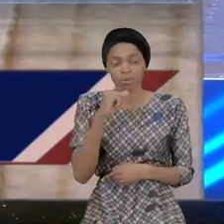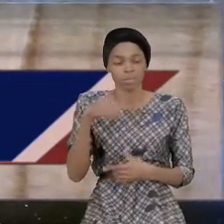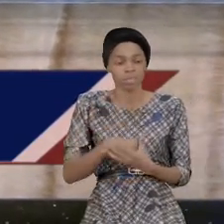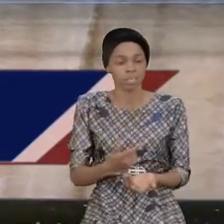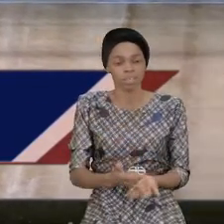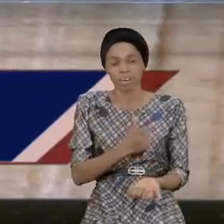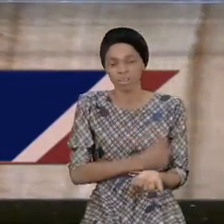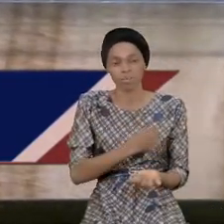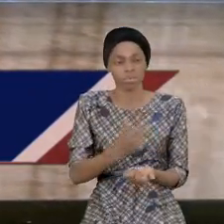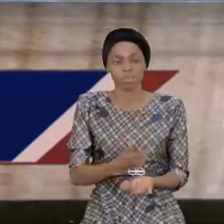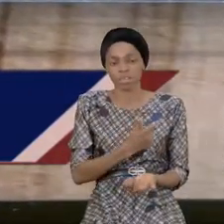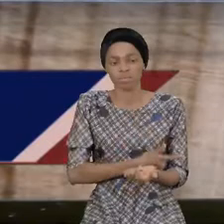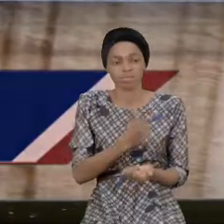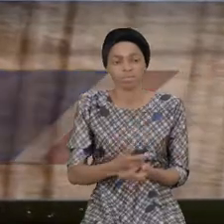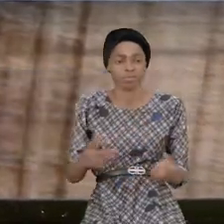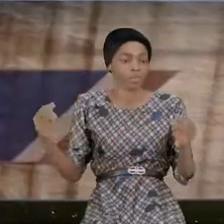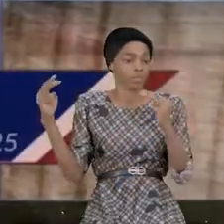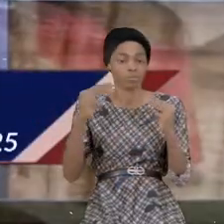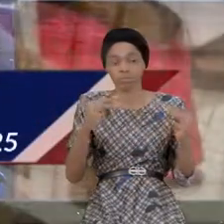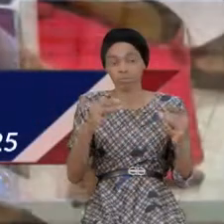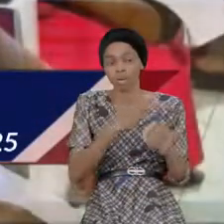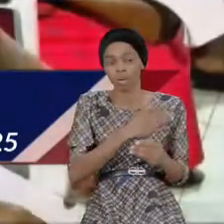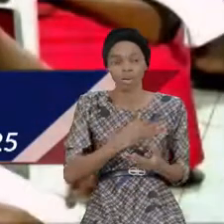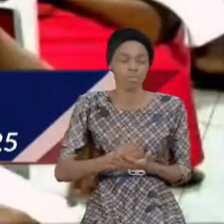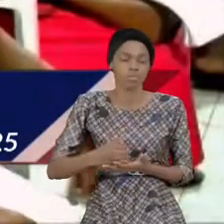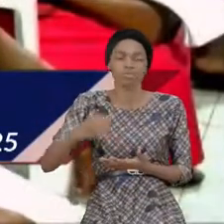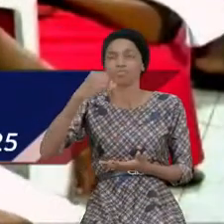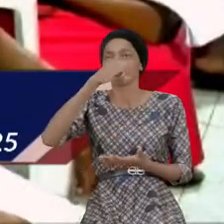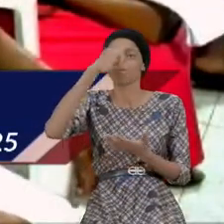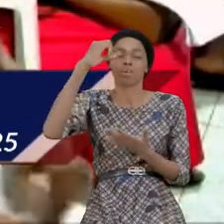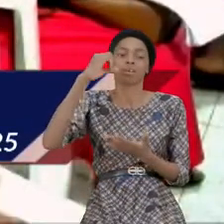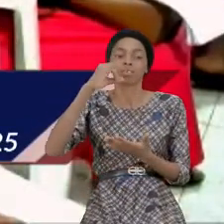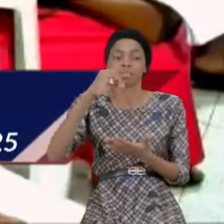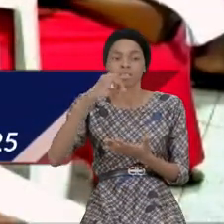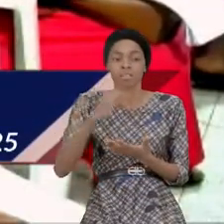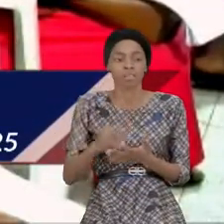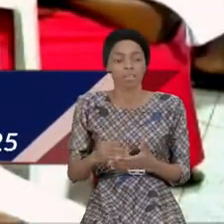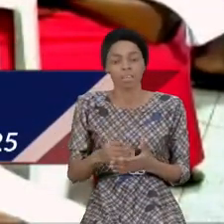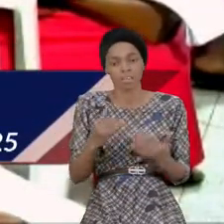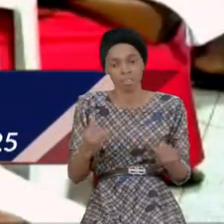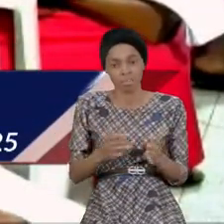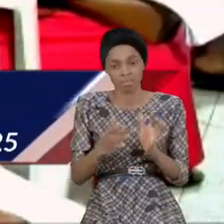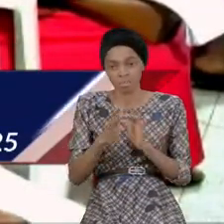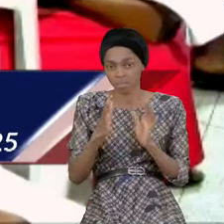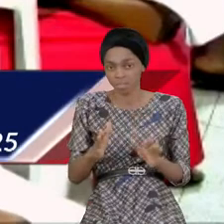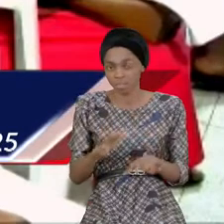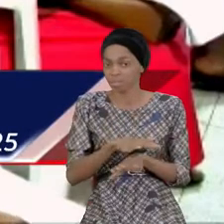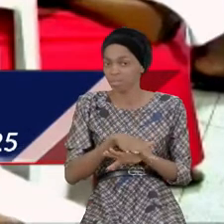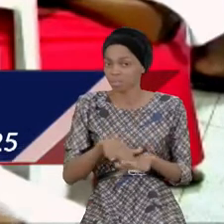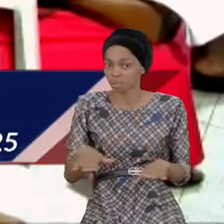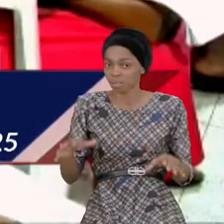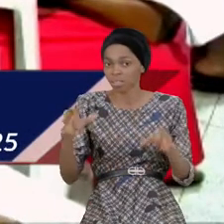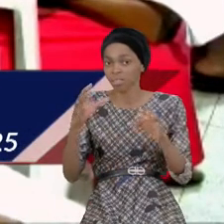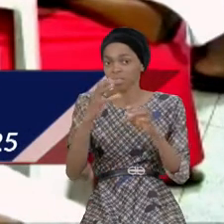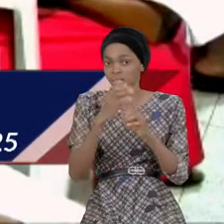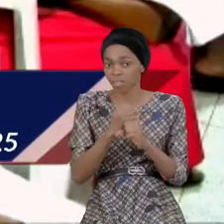not in rioting and drunkenness. Now, Christians don't take,